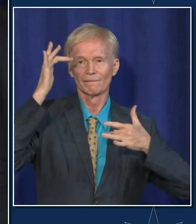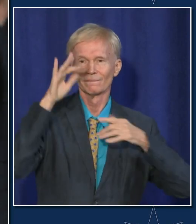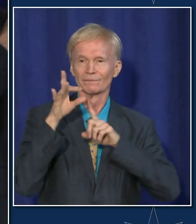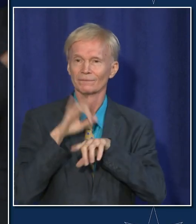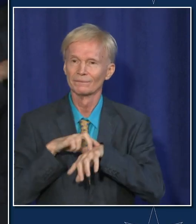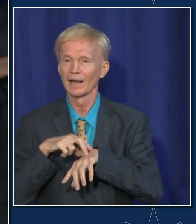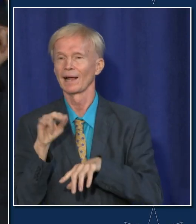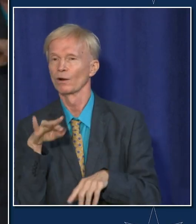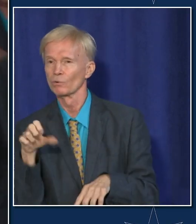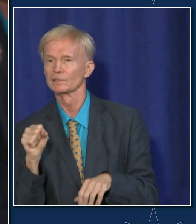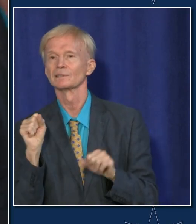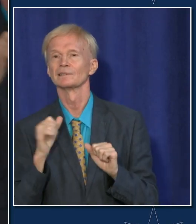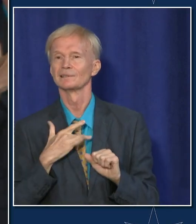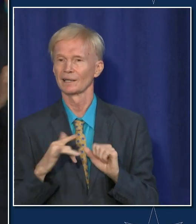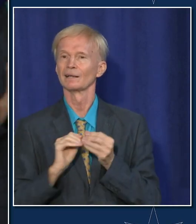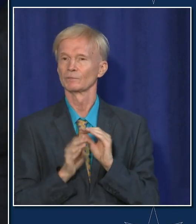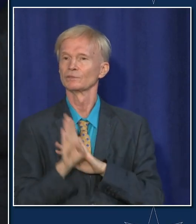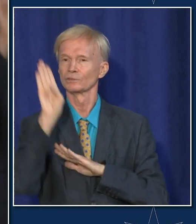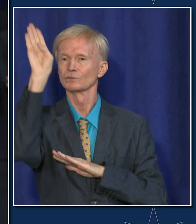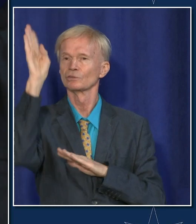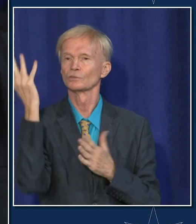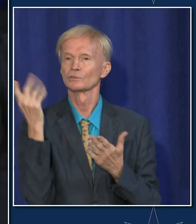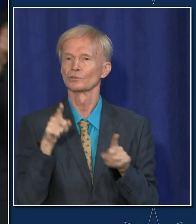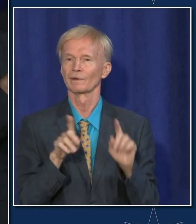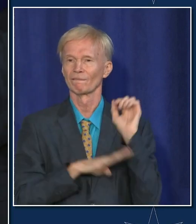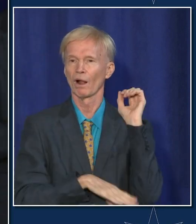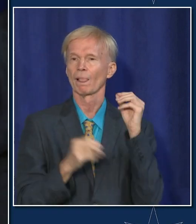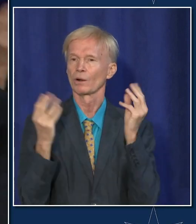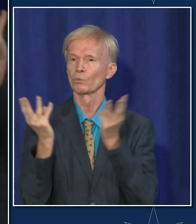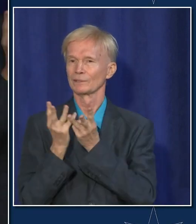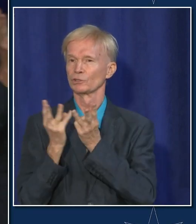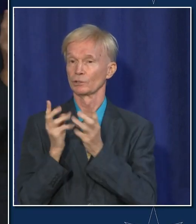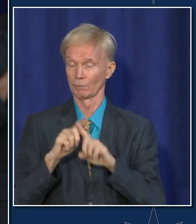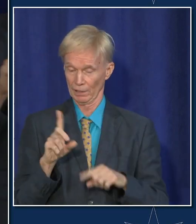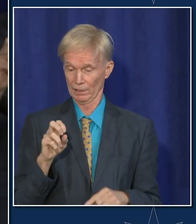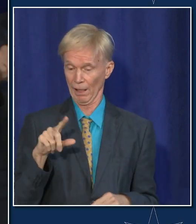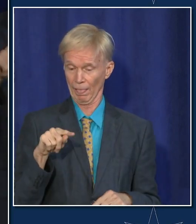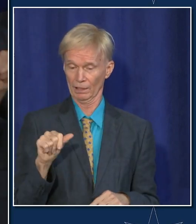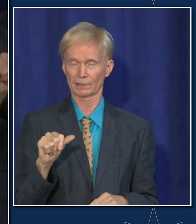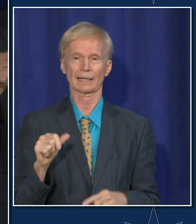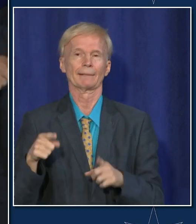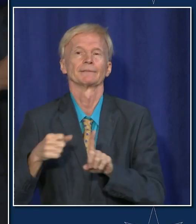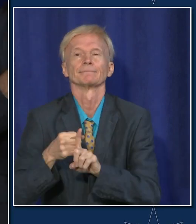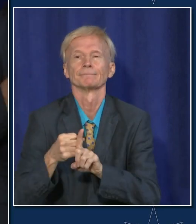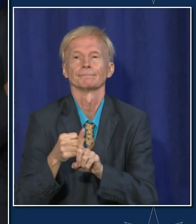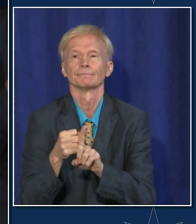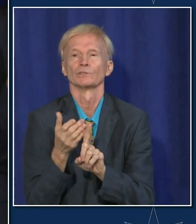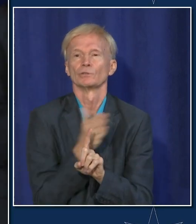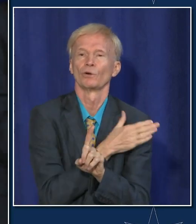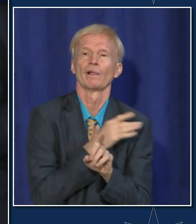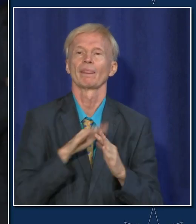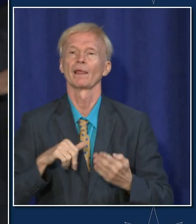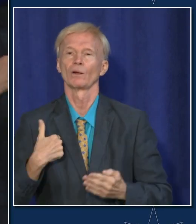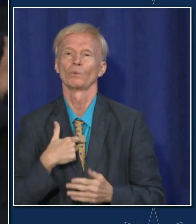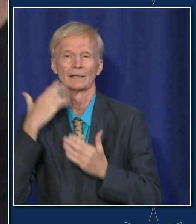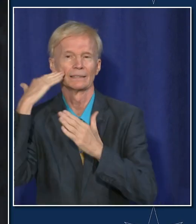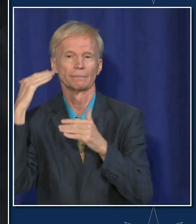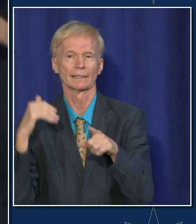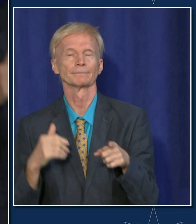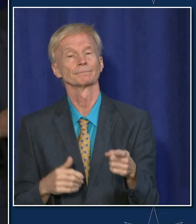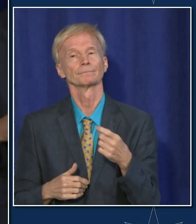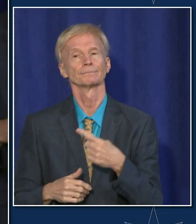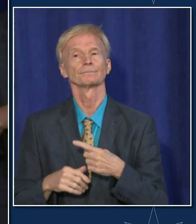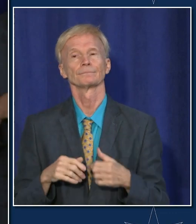respiratories, tend to surge in the fall and winter. I think with Delta, this just came a little earlier than we had expected. But for now,